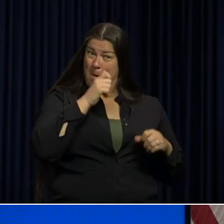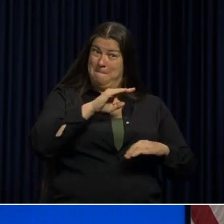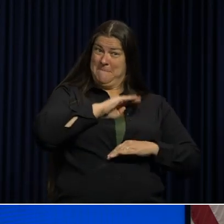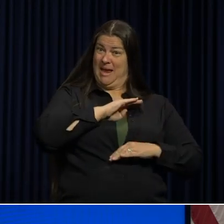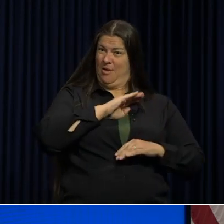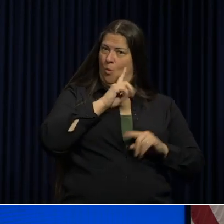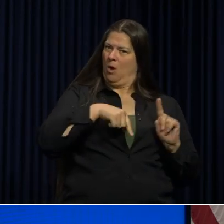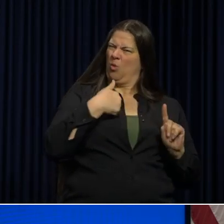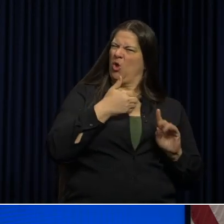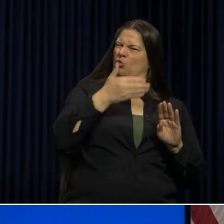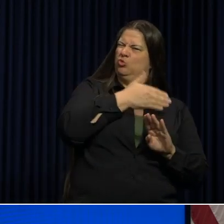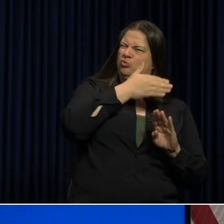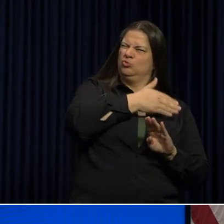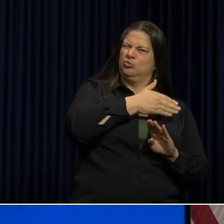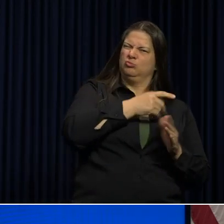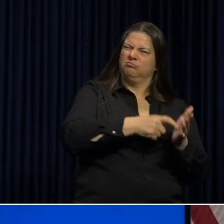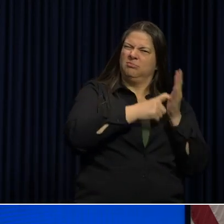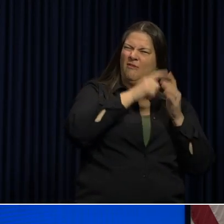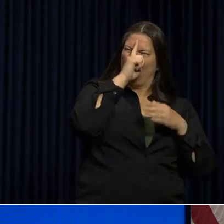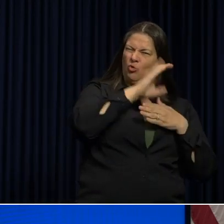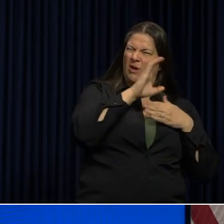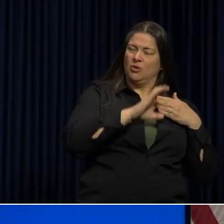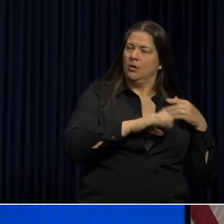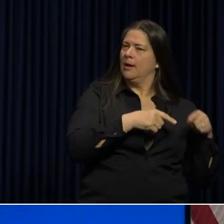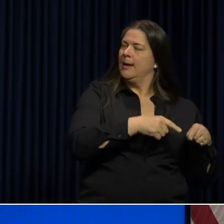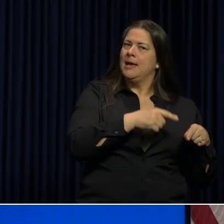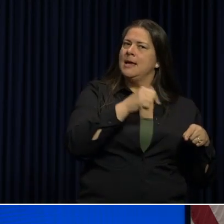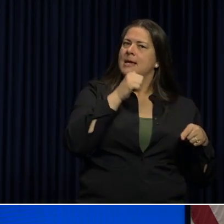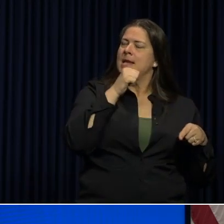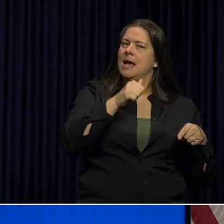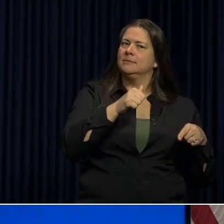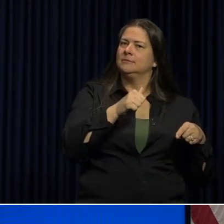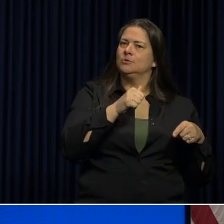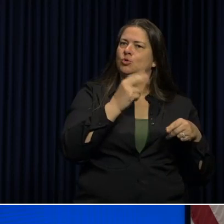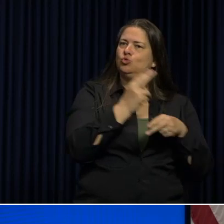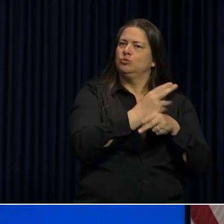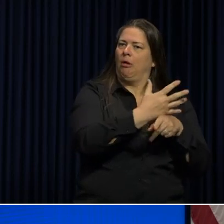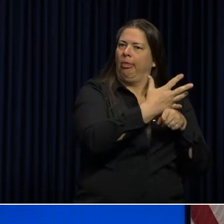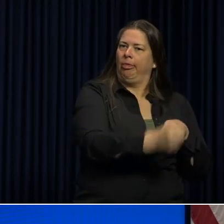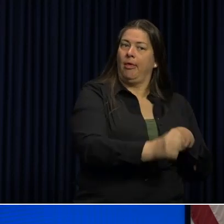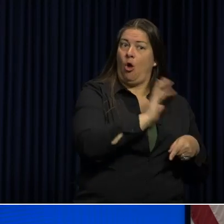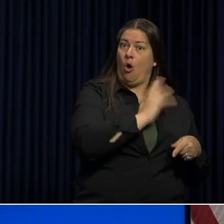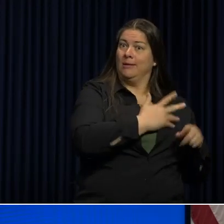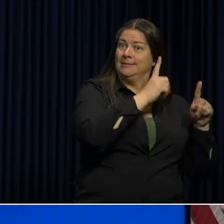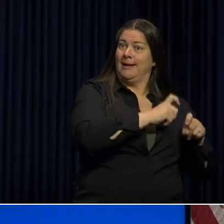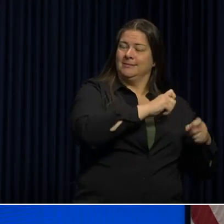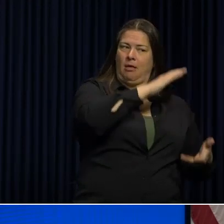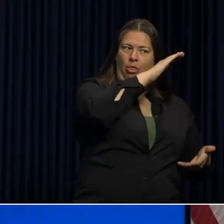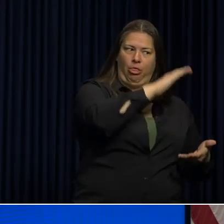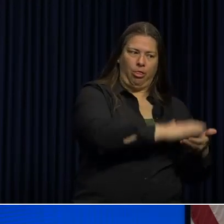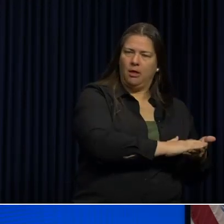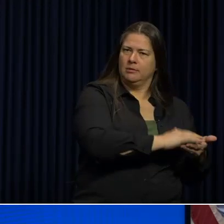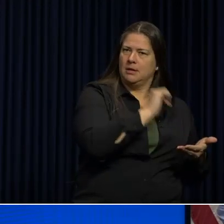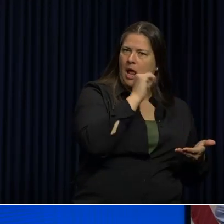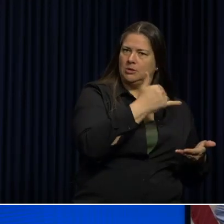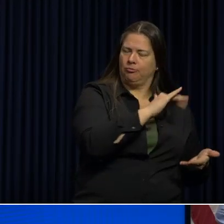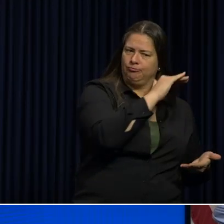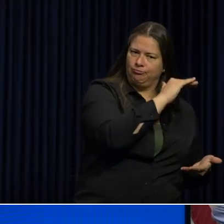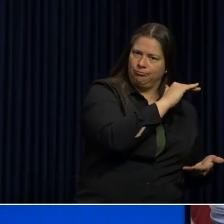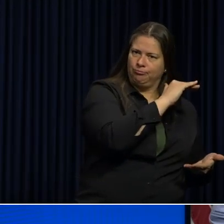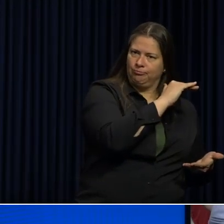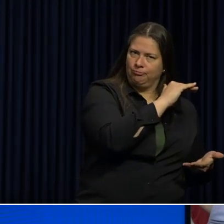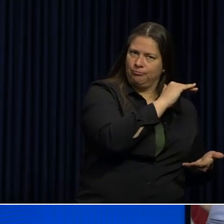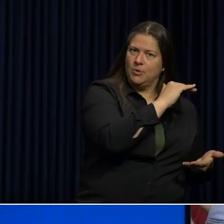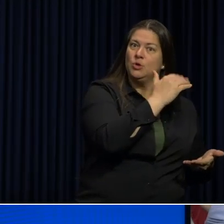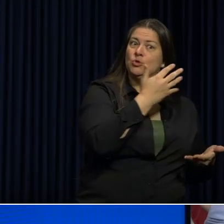weren't even taking up a major percentage of the capacity. We've also had a separate program, that's the